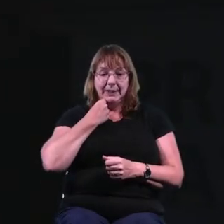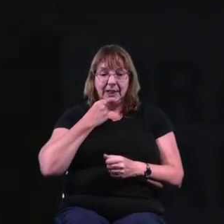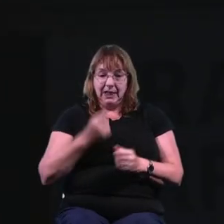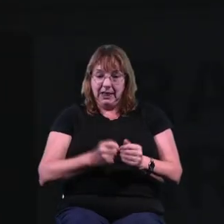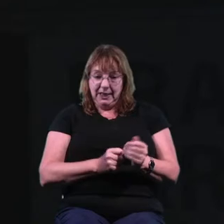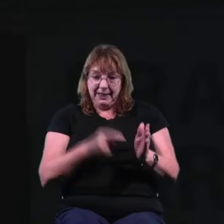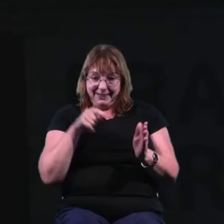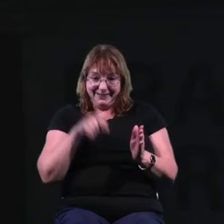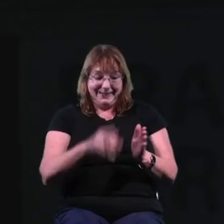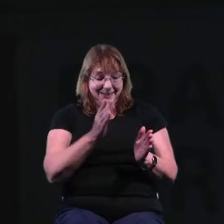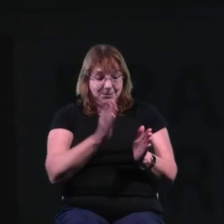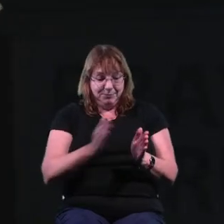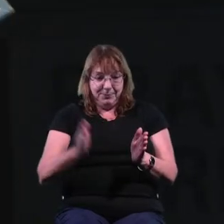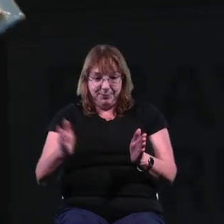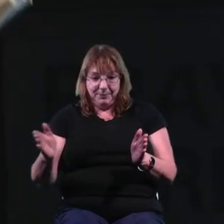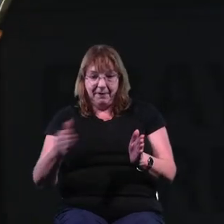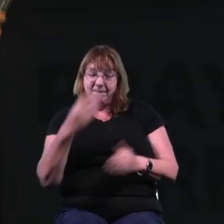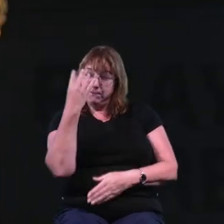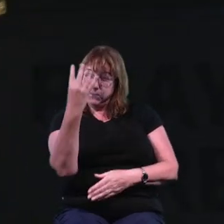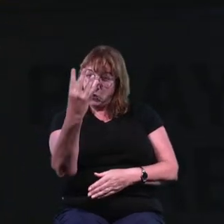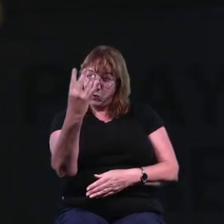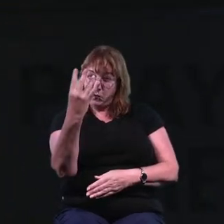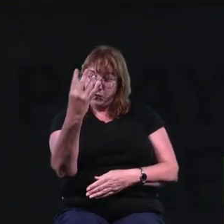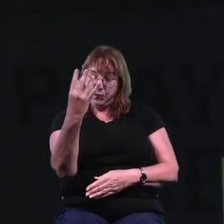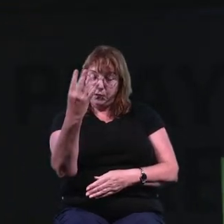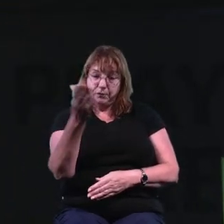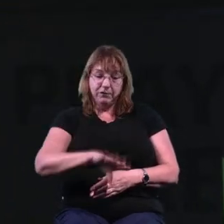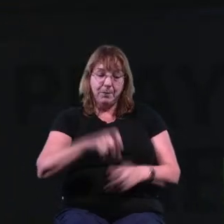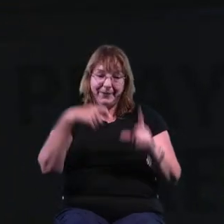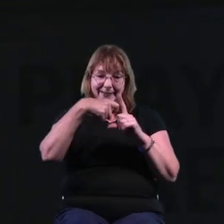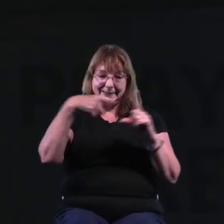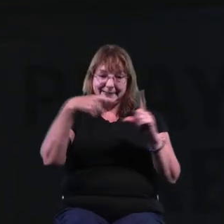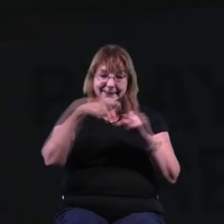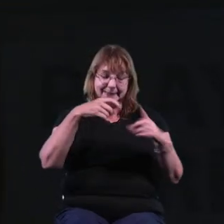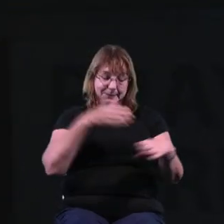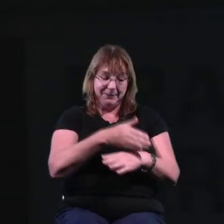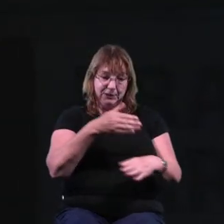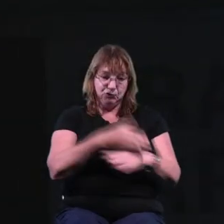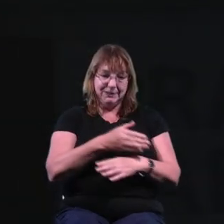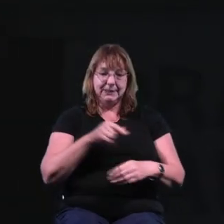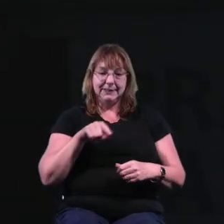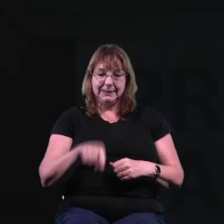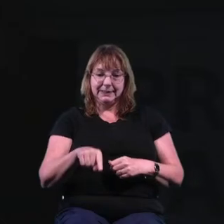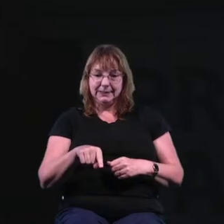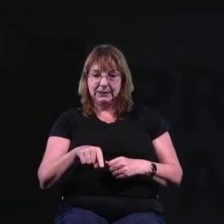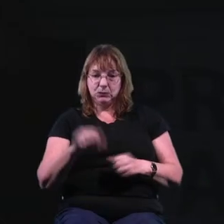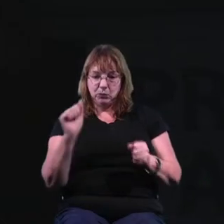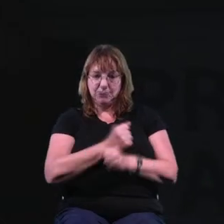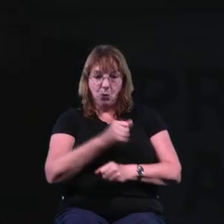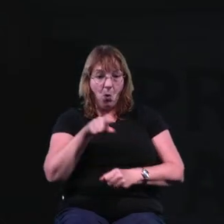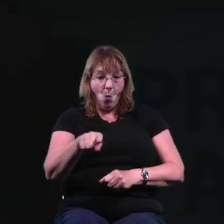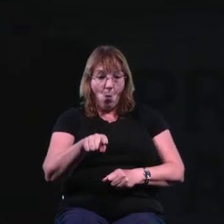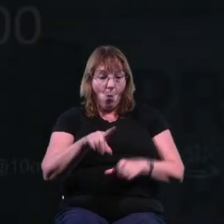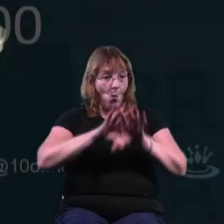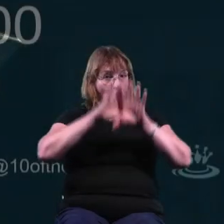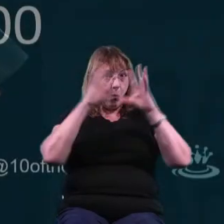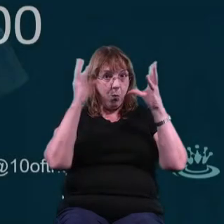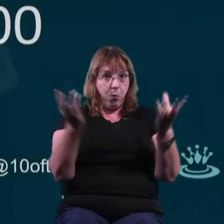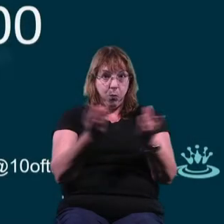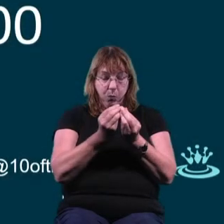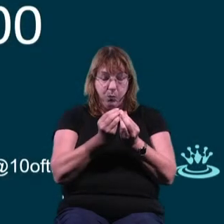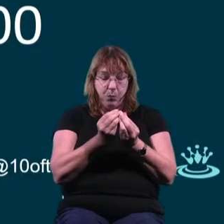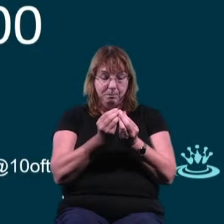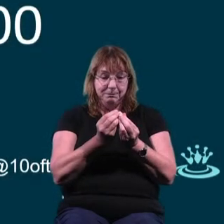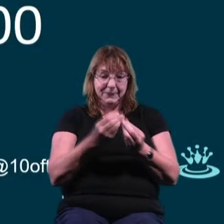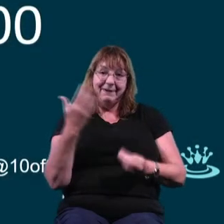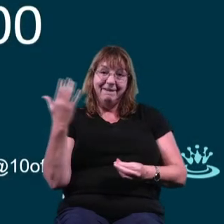going to put together. We've got four books from Keswick Ministries that we'll do all four for 15 quid, which is a pretty good deal.